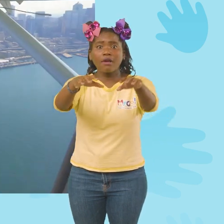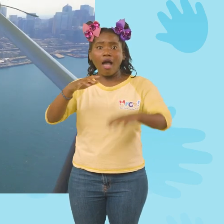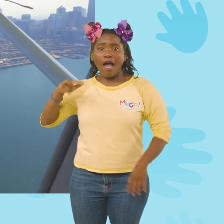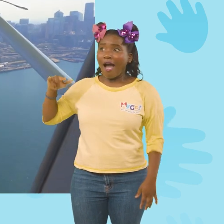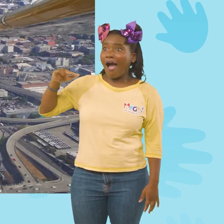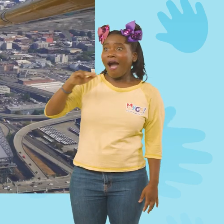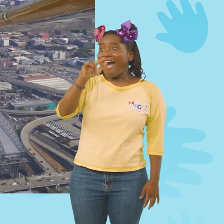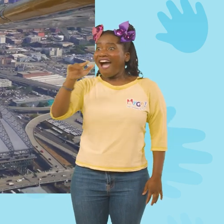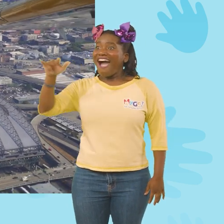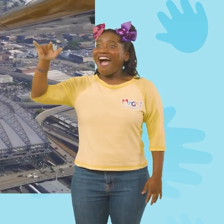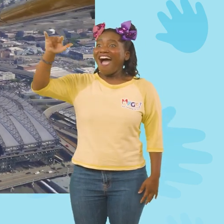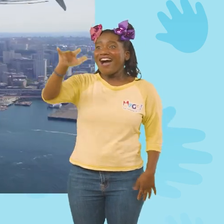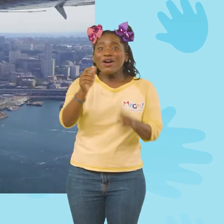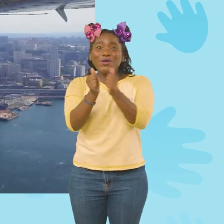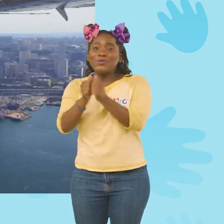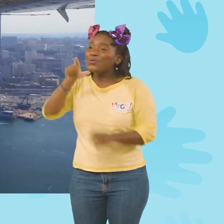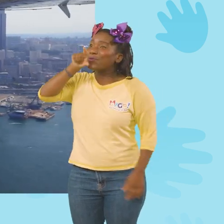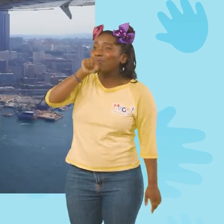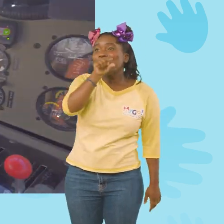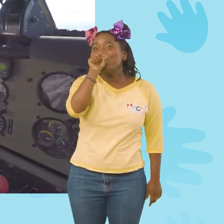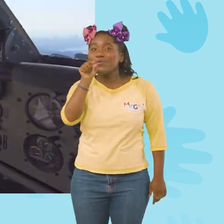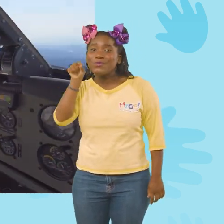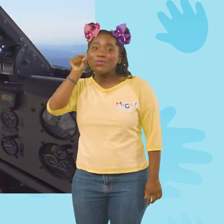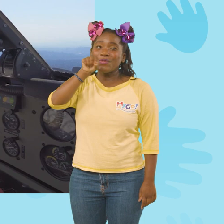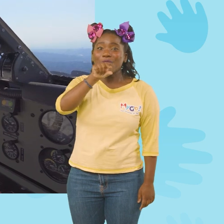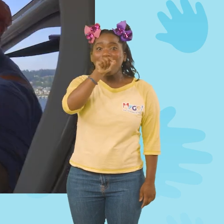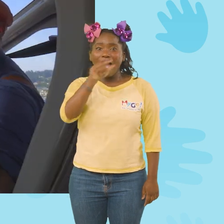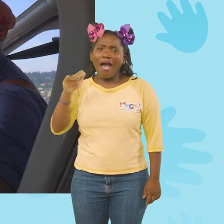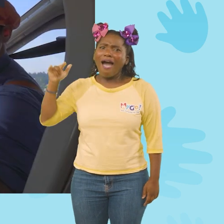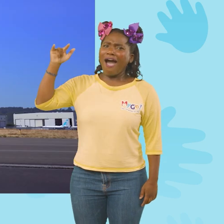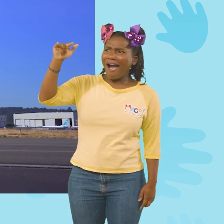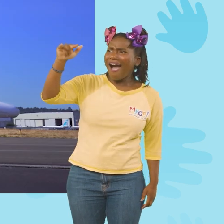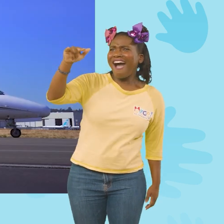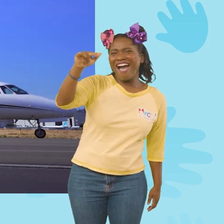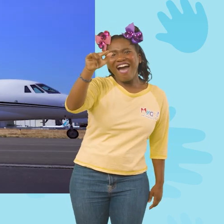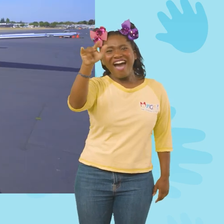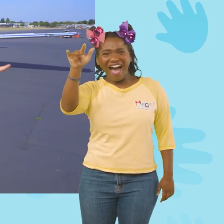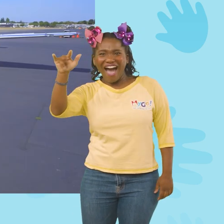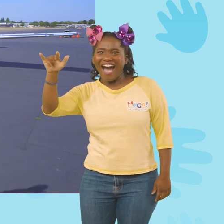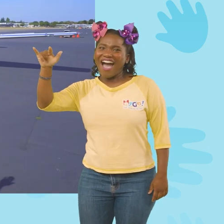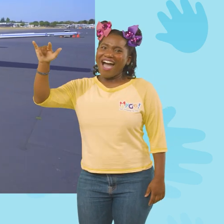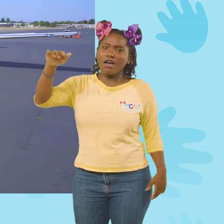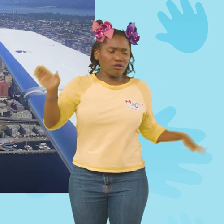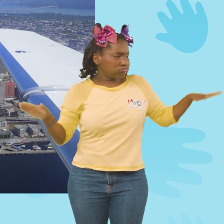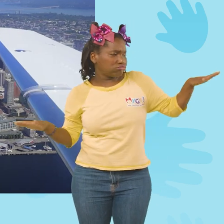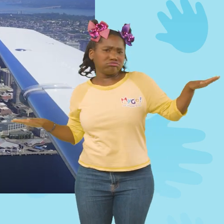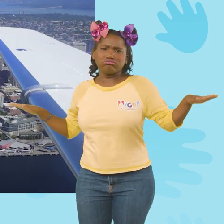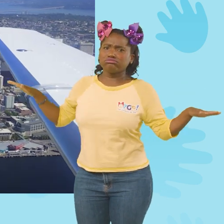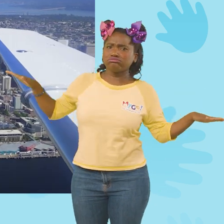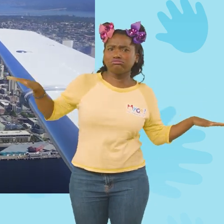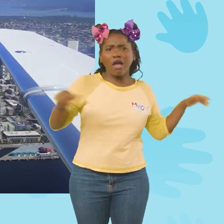When we're up with the birds on the airplane, the wings keep